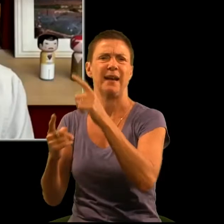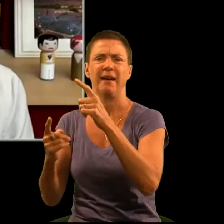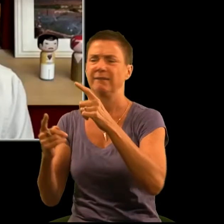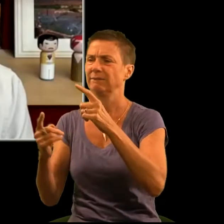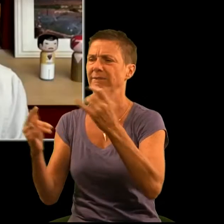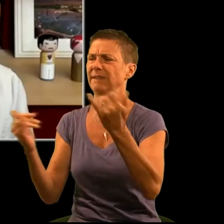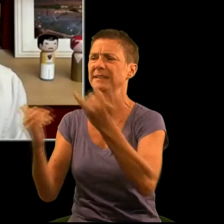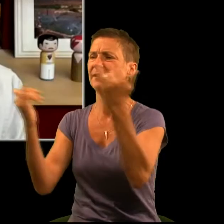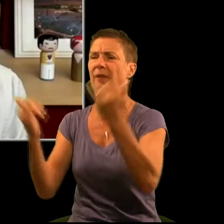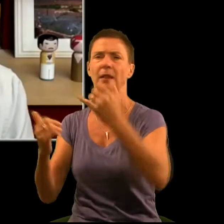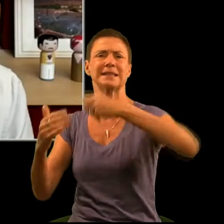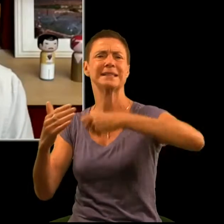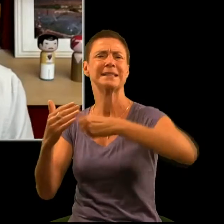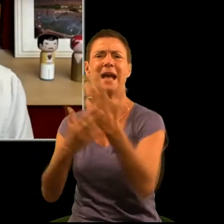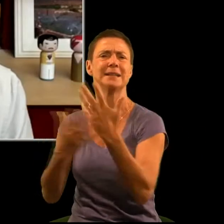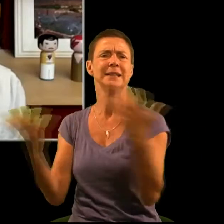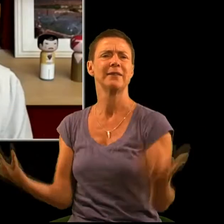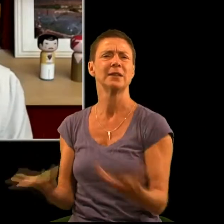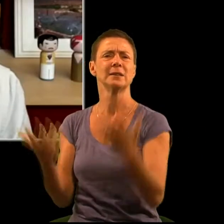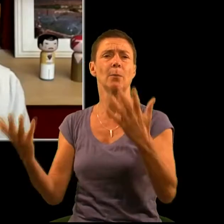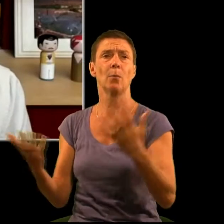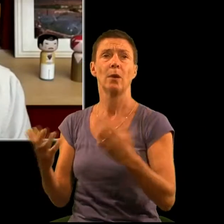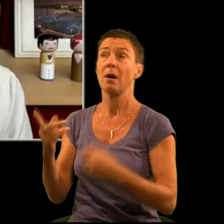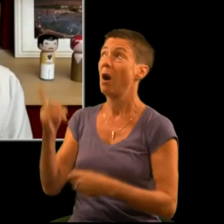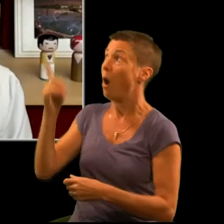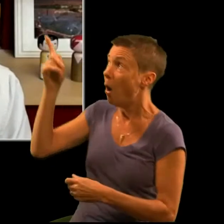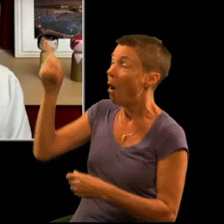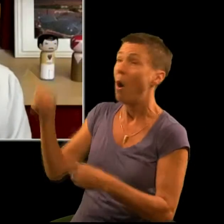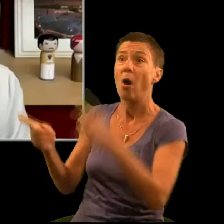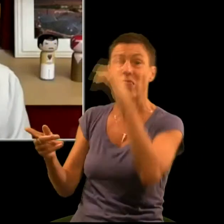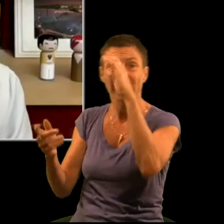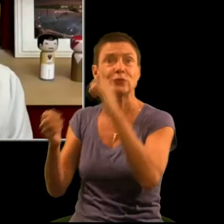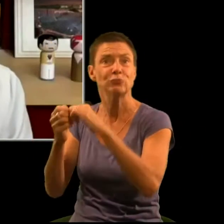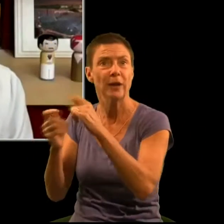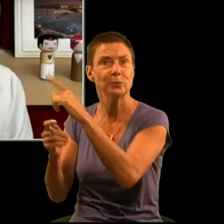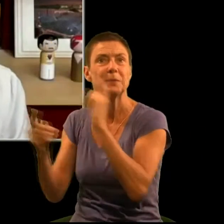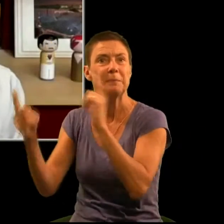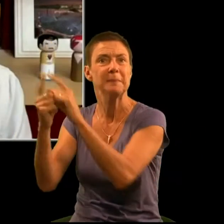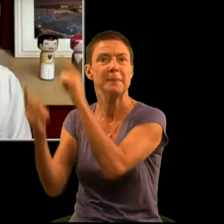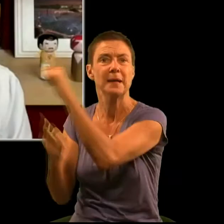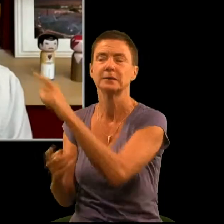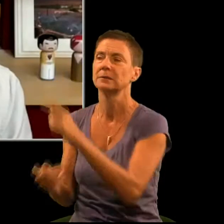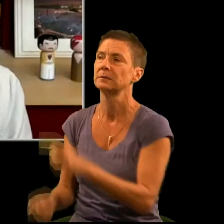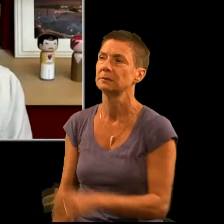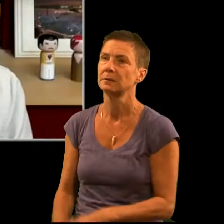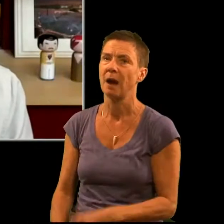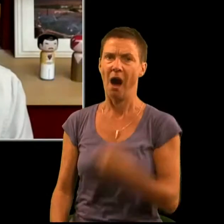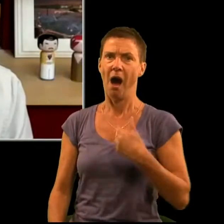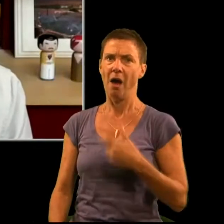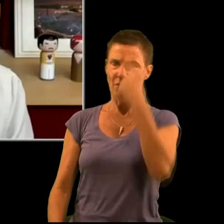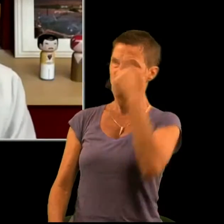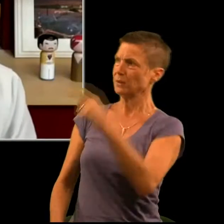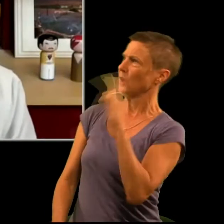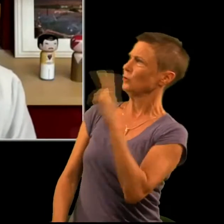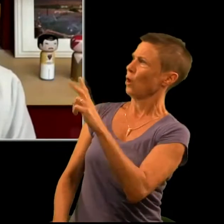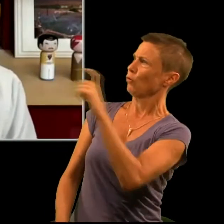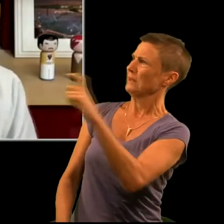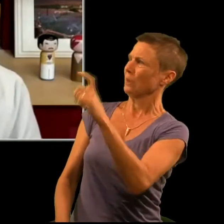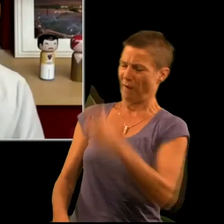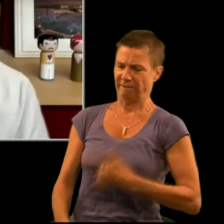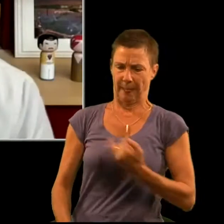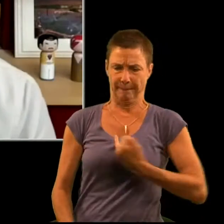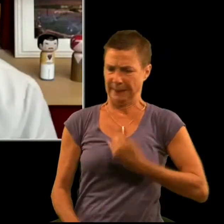Scandinavia somewhere. Oh, yes. Aarhus. Yeah. Aarhus. I felt so bad. I said, I better read this book. So the next